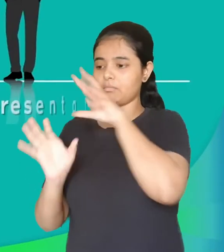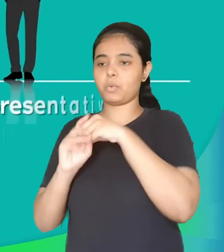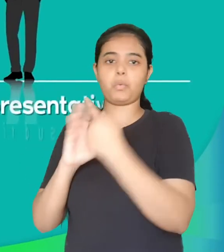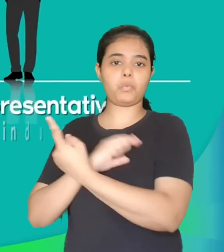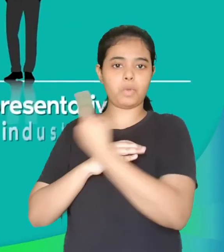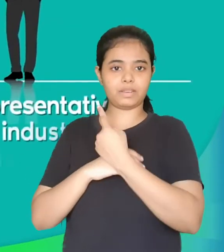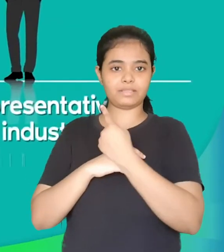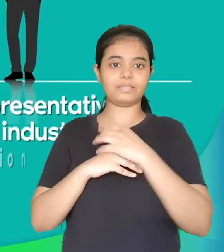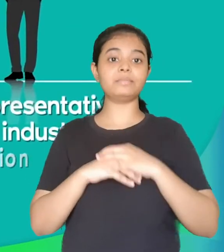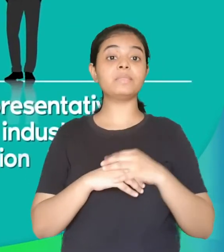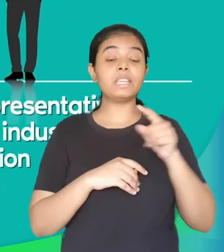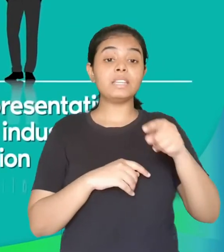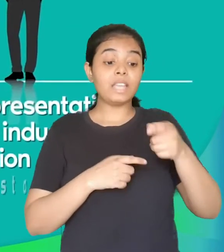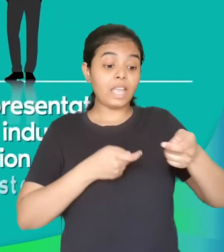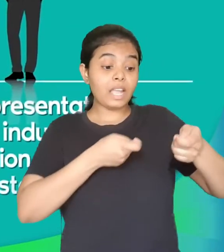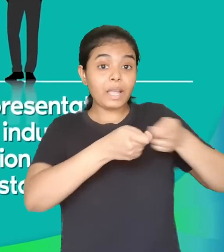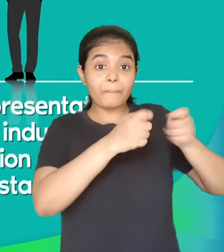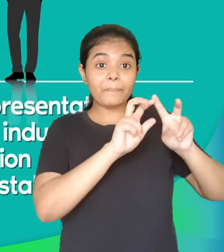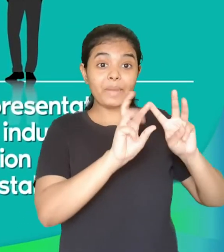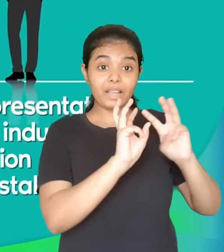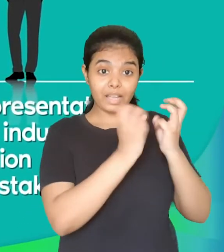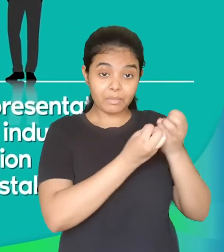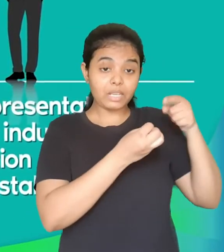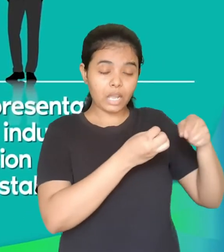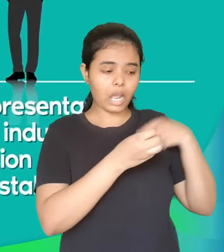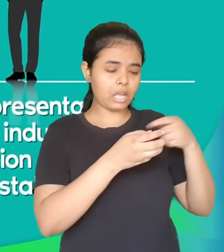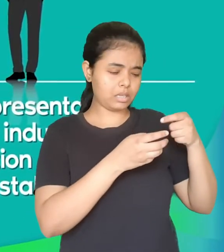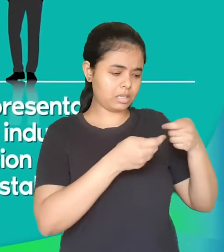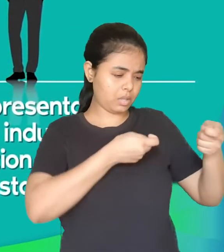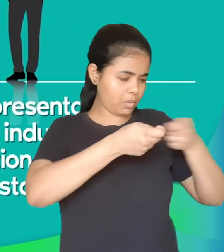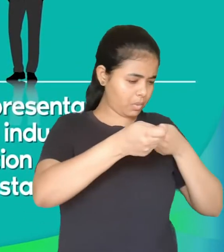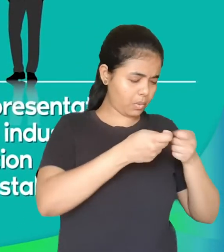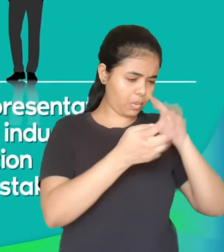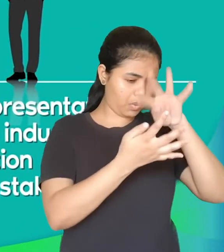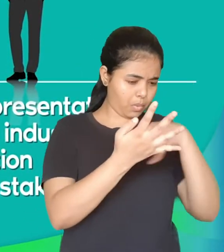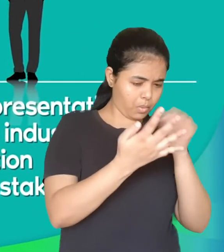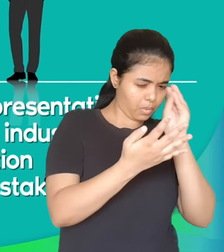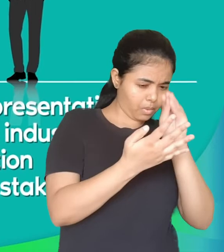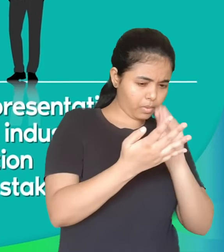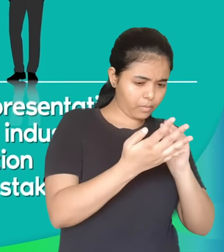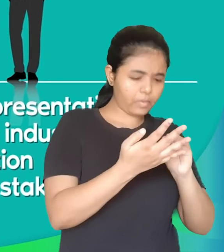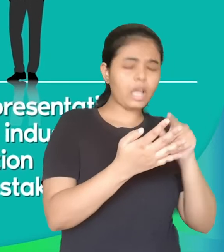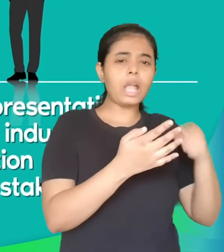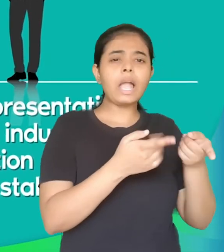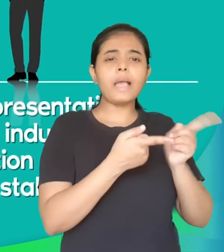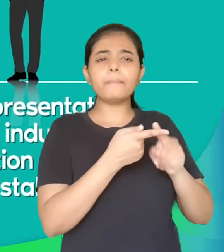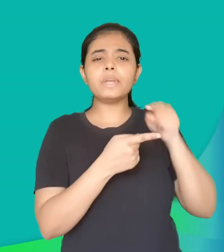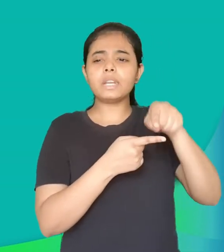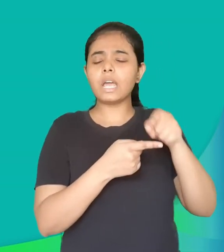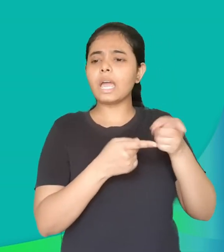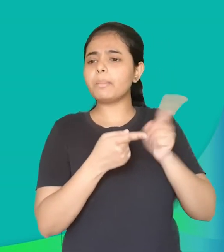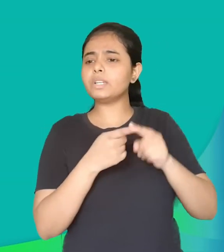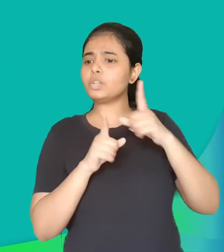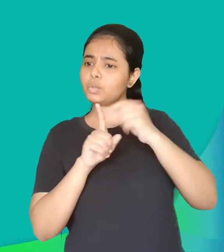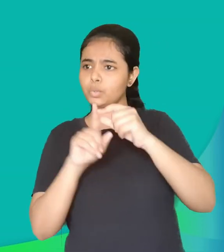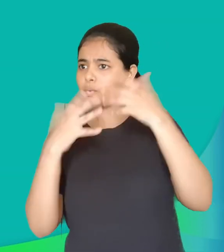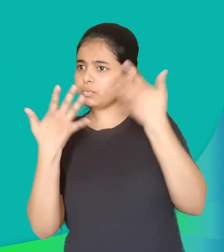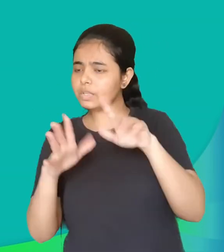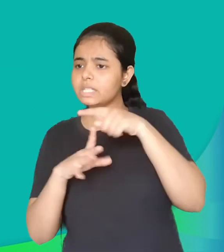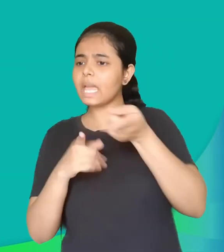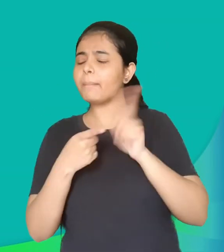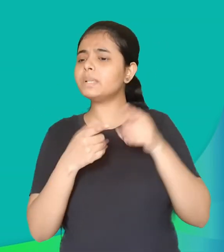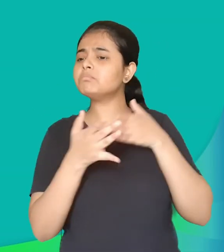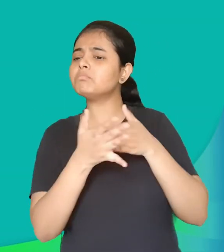1 representative from Industry Association and other relevant stakeholders. Monitoring